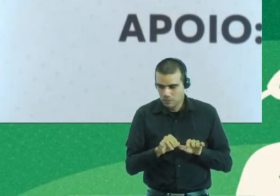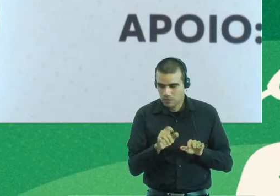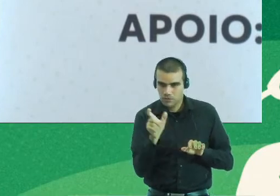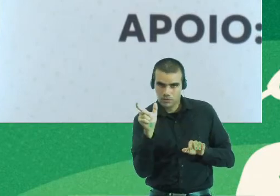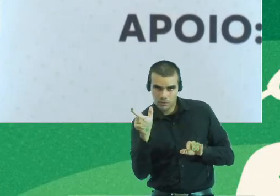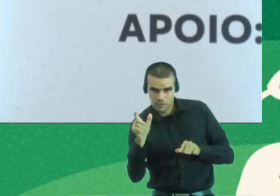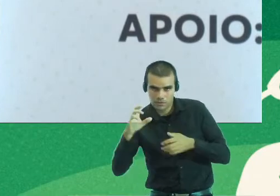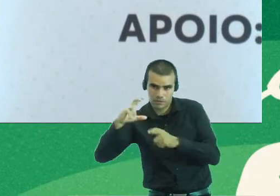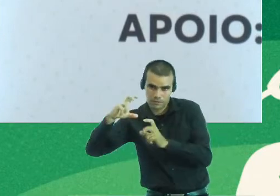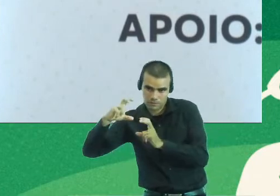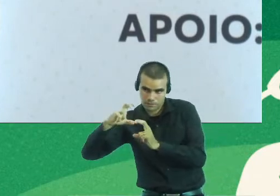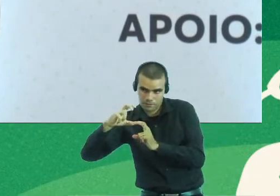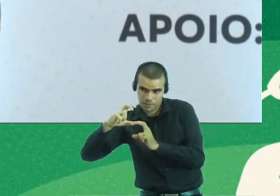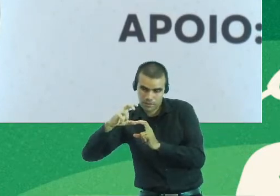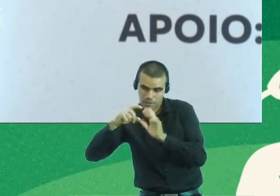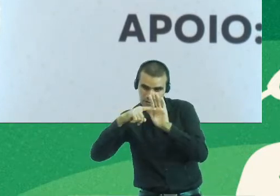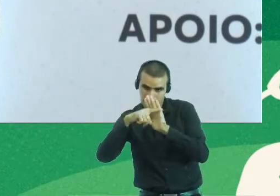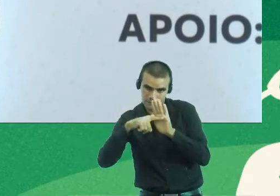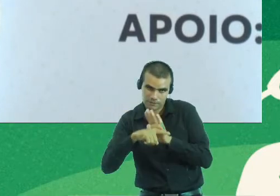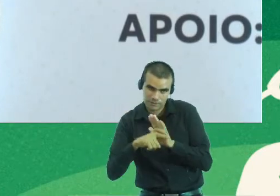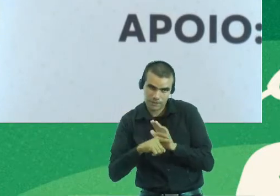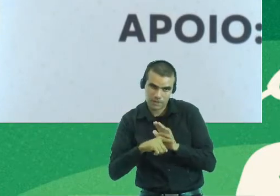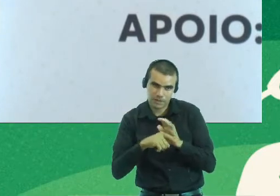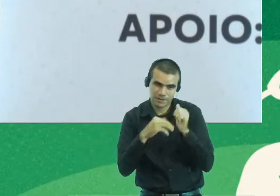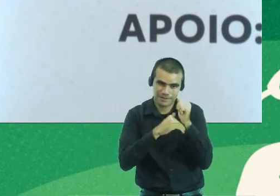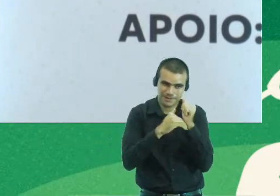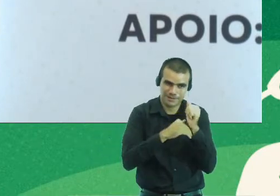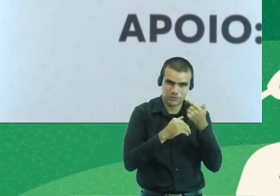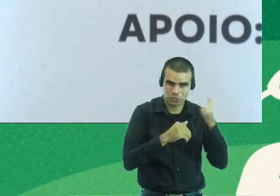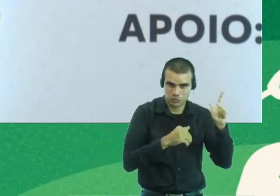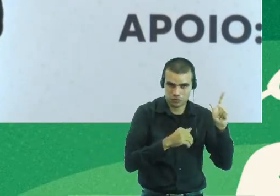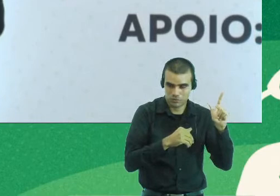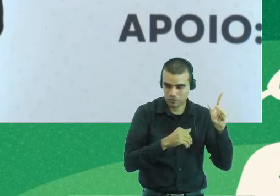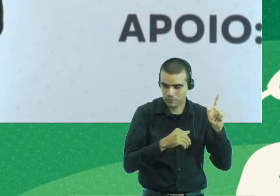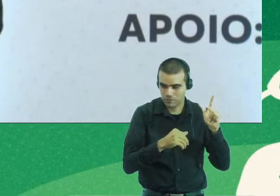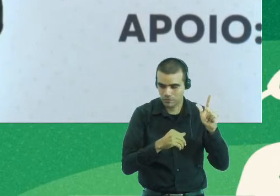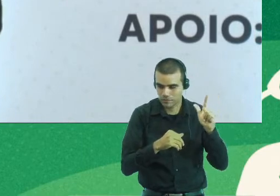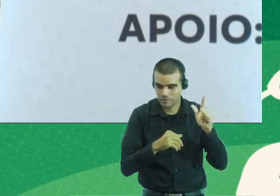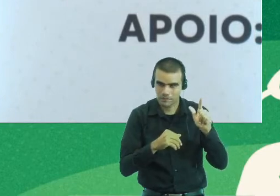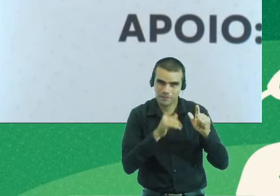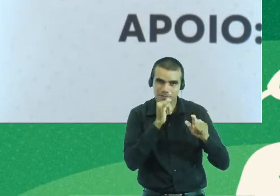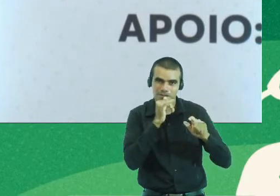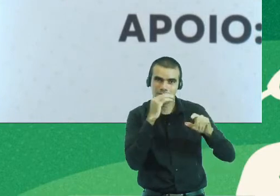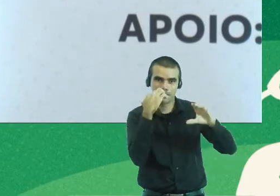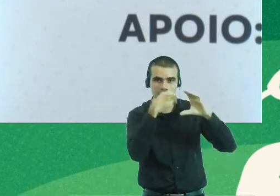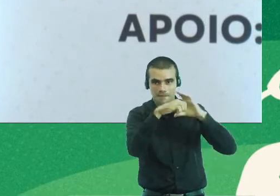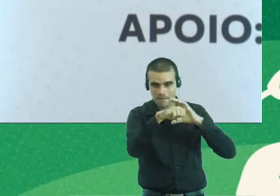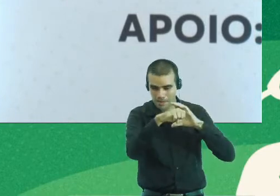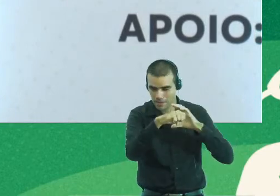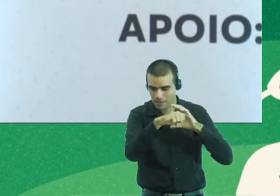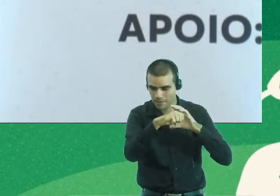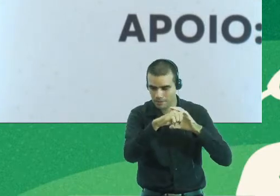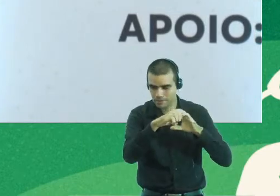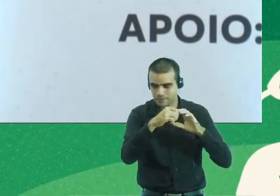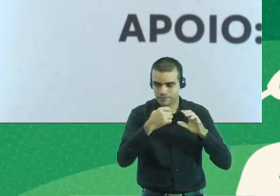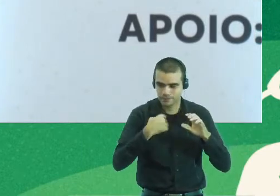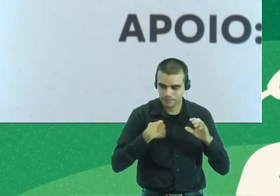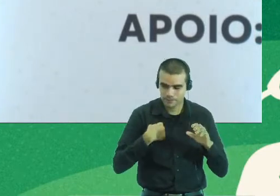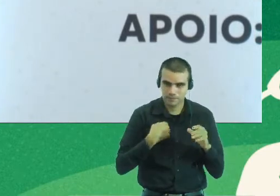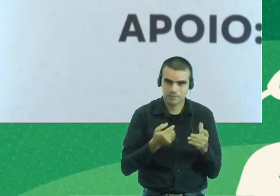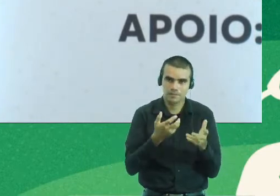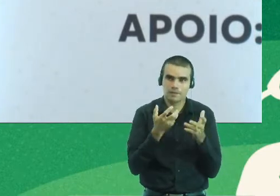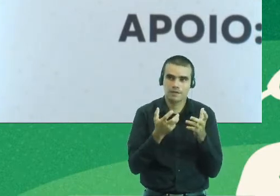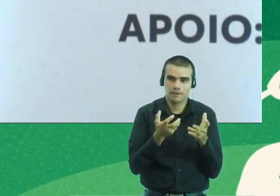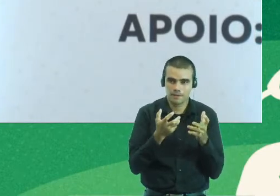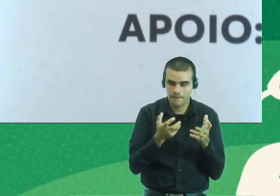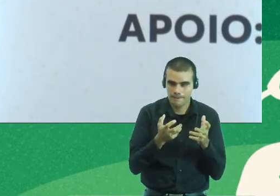other code if I want to send emails with it, for instance. So now what I'm going to do is a lot of the similar code